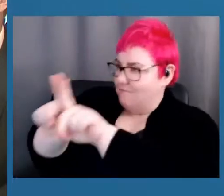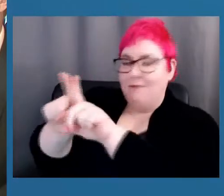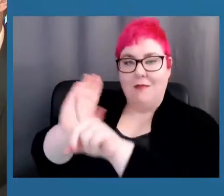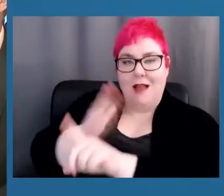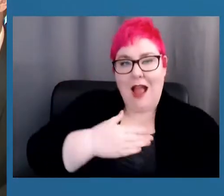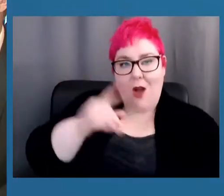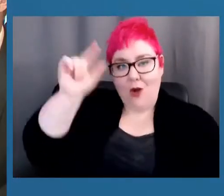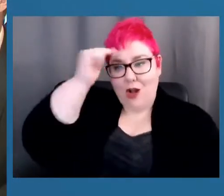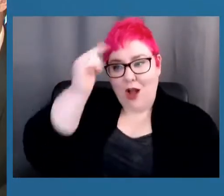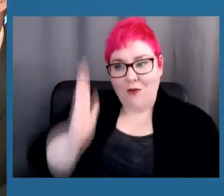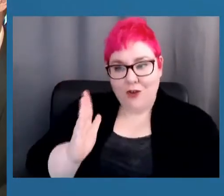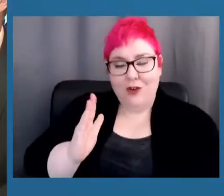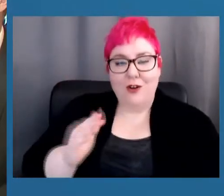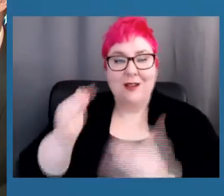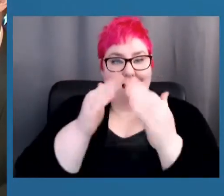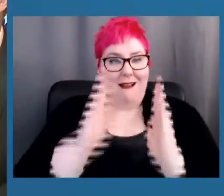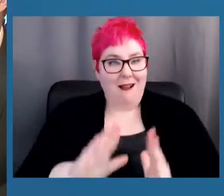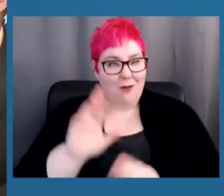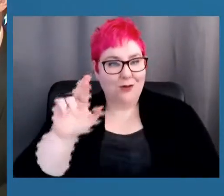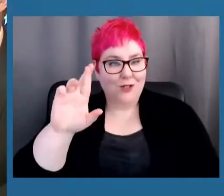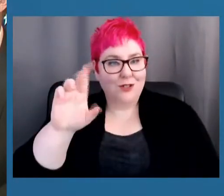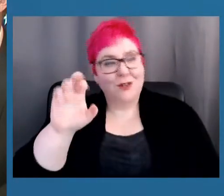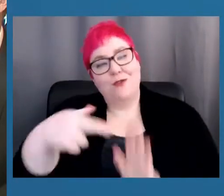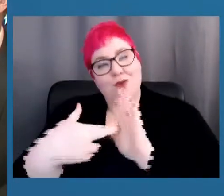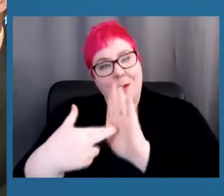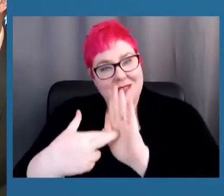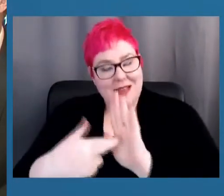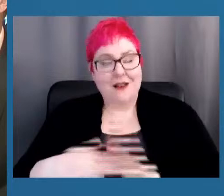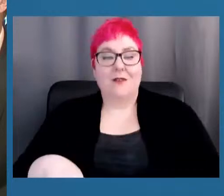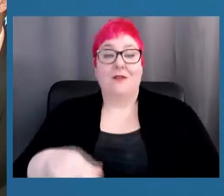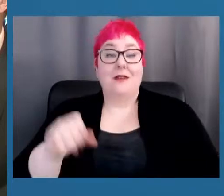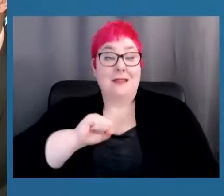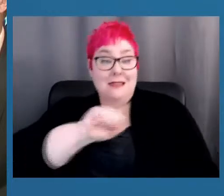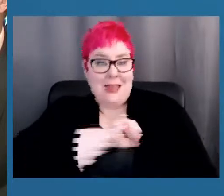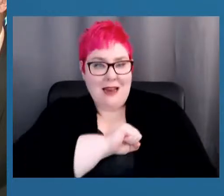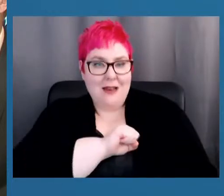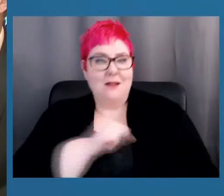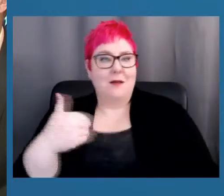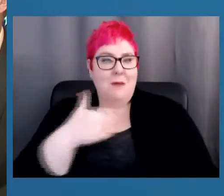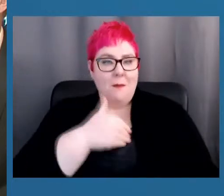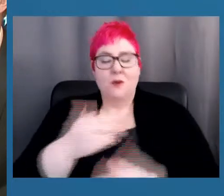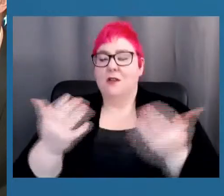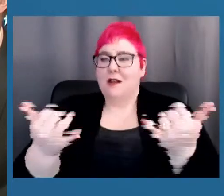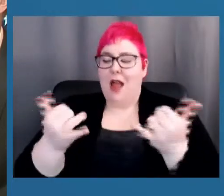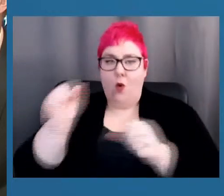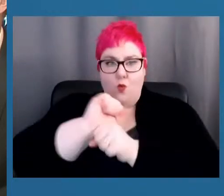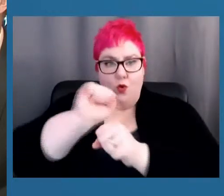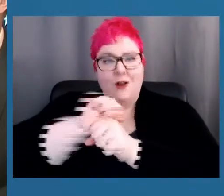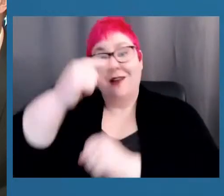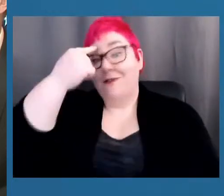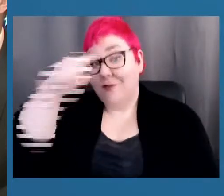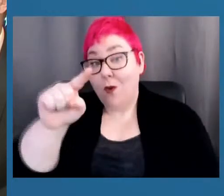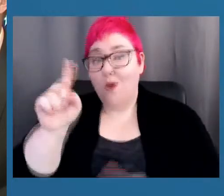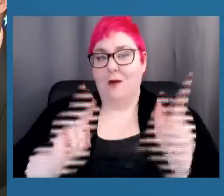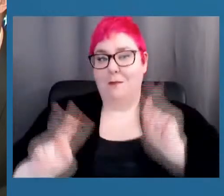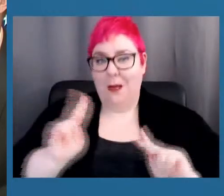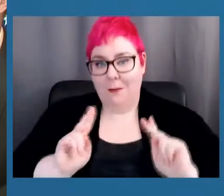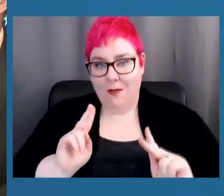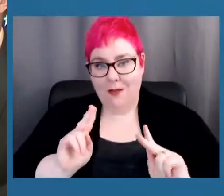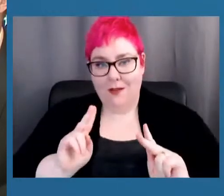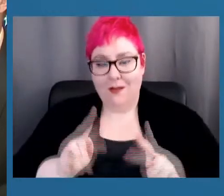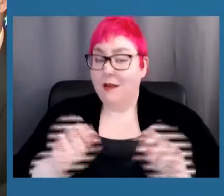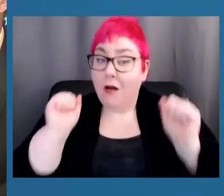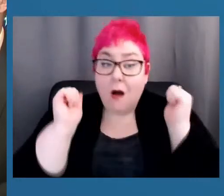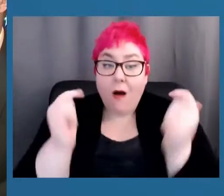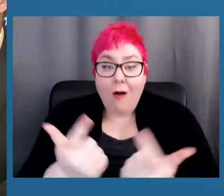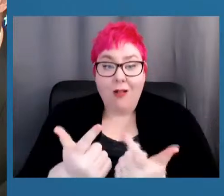House of Representatives, the members of the Senate, working hard on behalf of the people, all people,